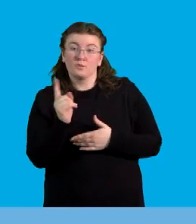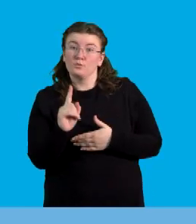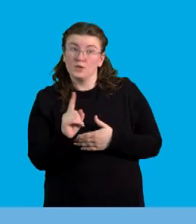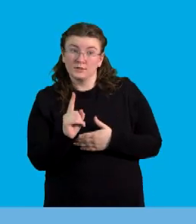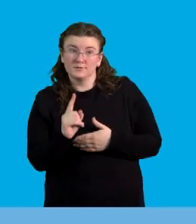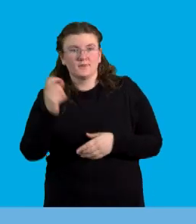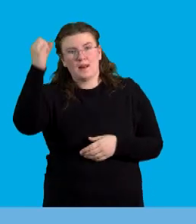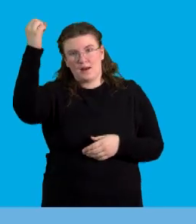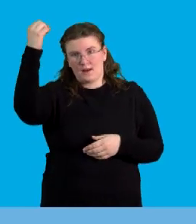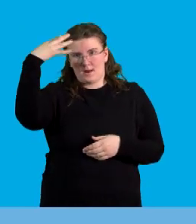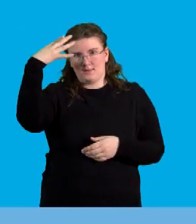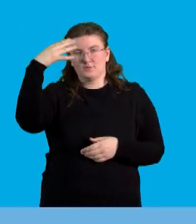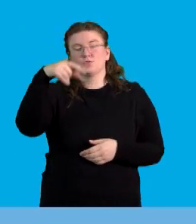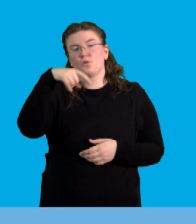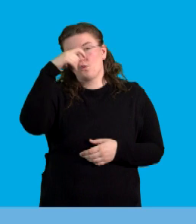as